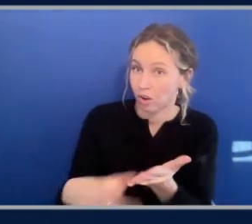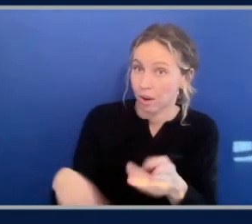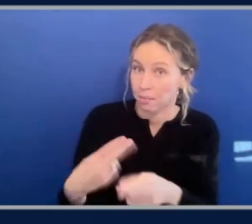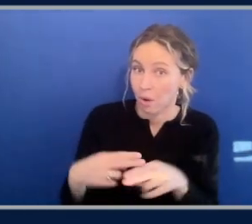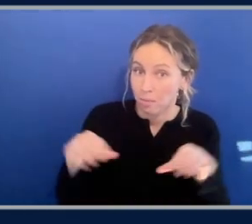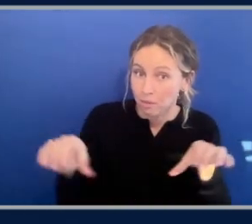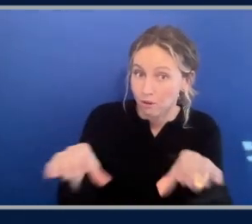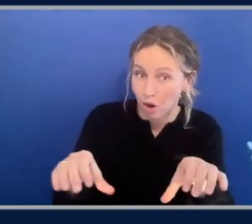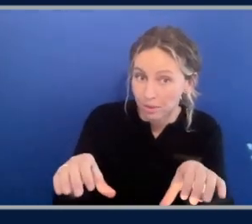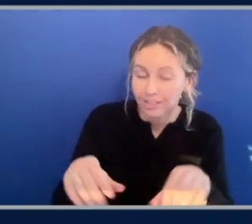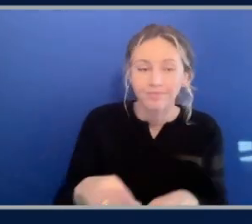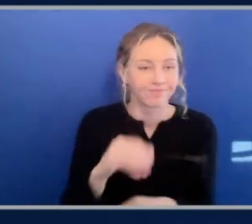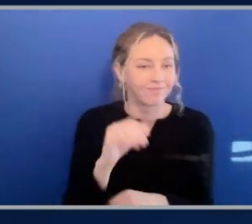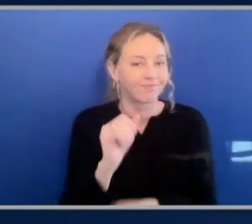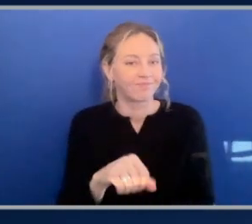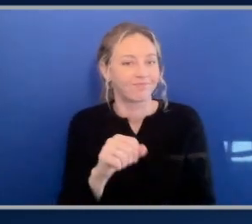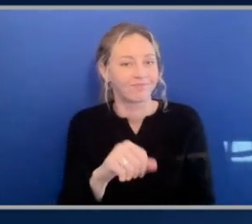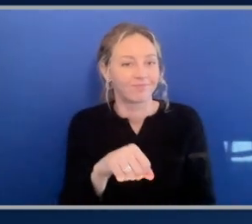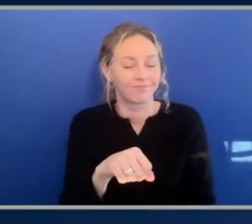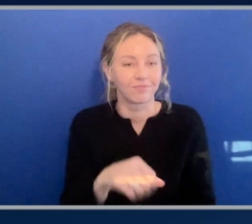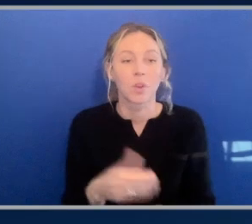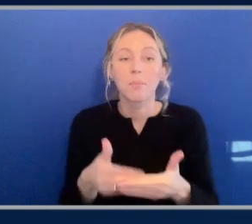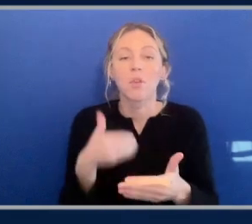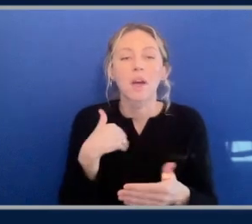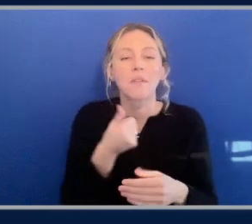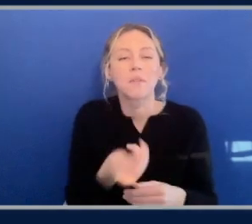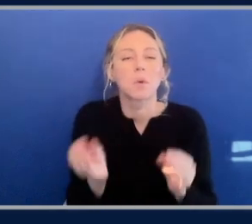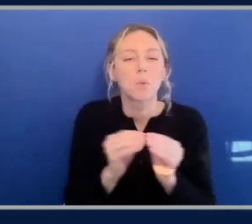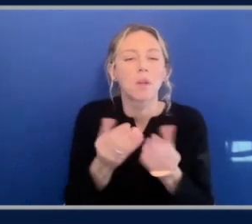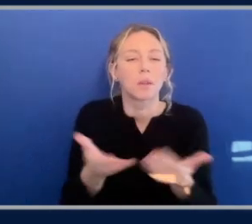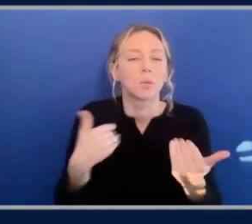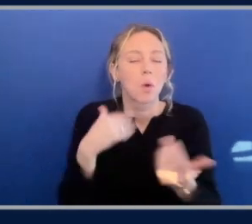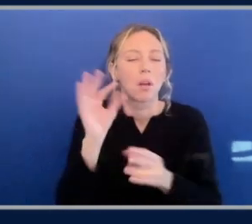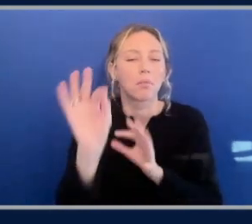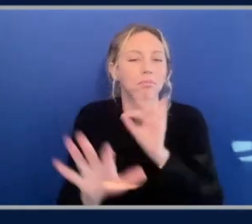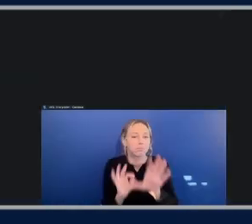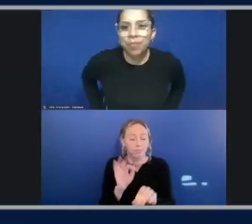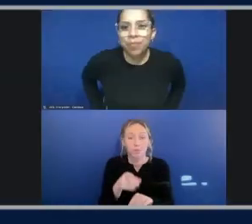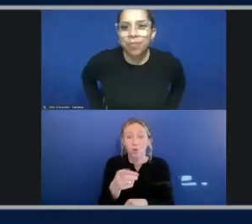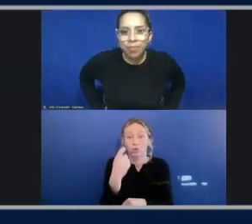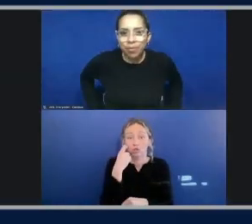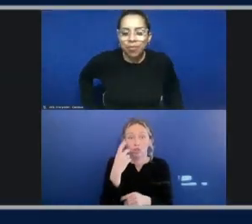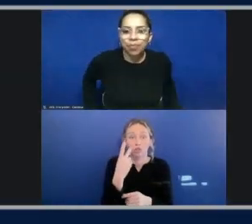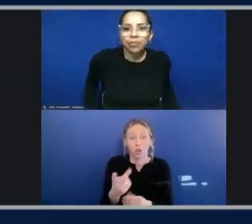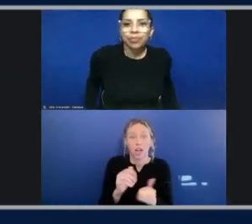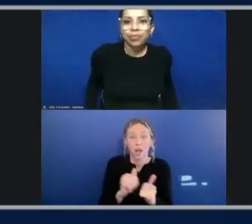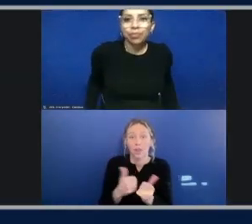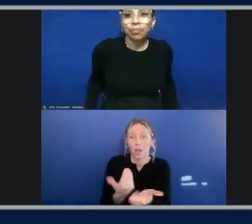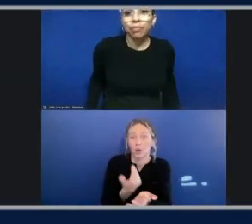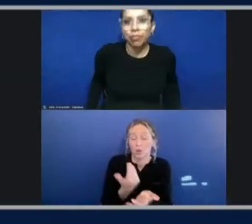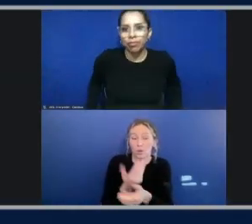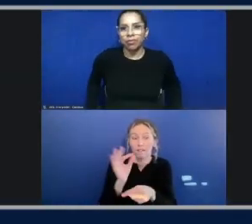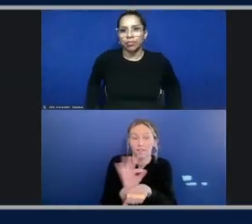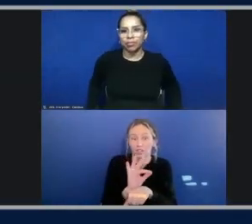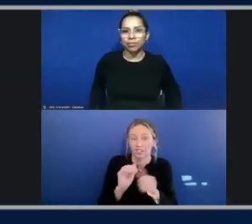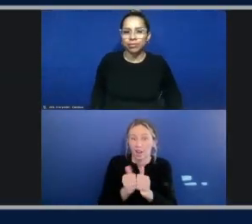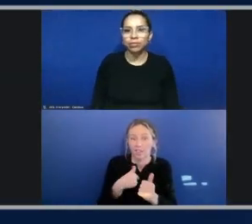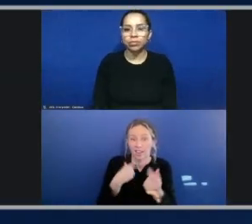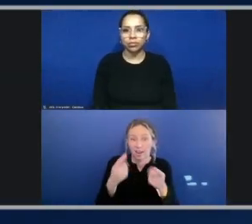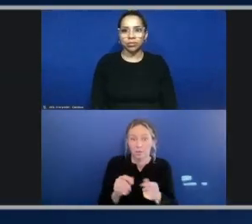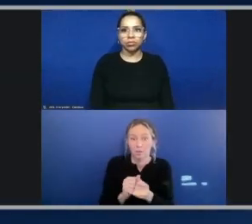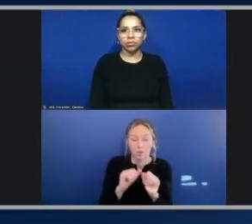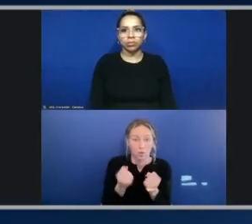Yes. Okay. So real quick before we have a few more things we want to plug. You just saw how fast a brand new function took to cold start. And if you